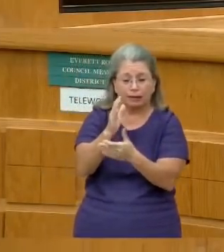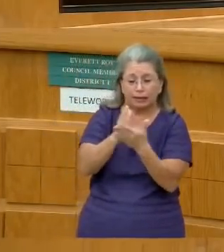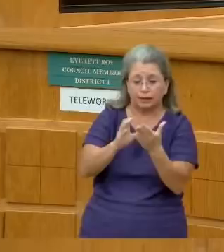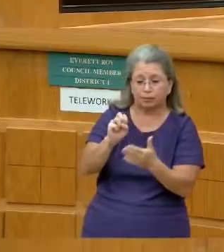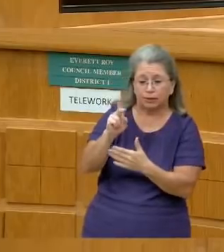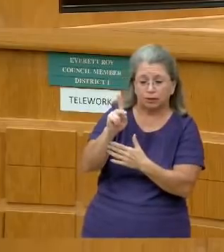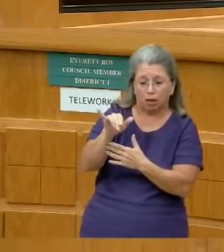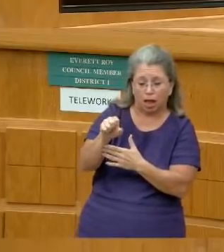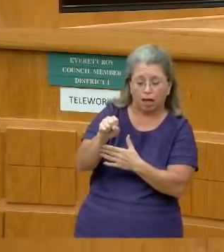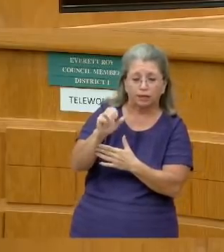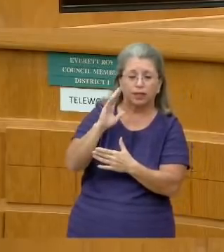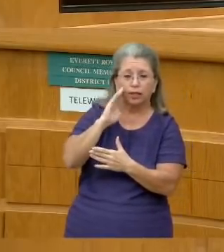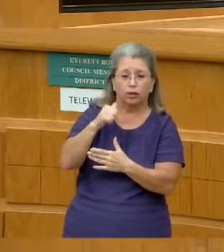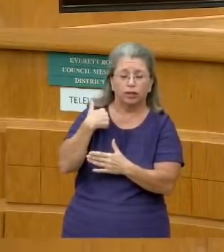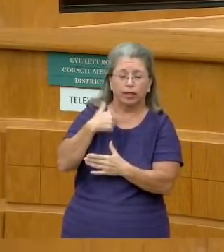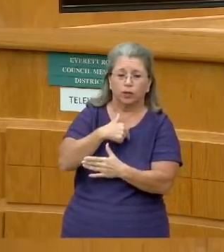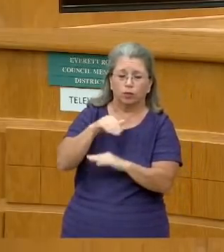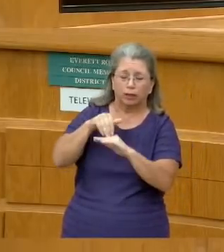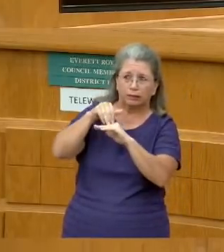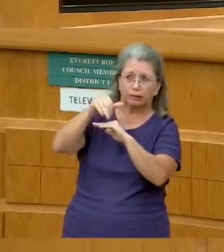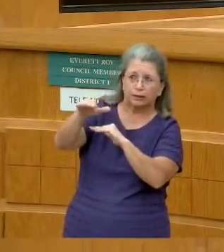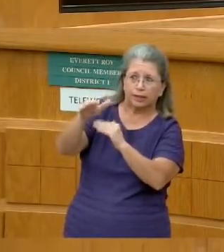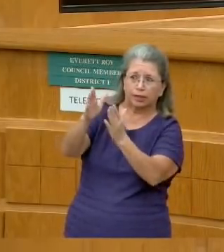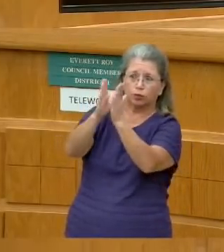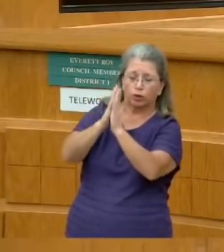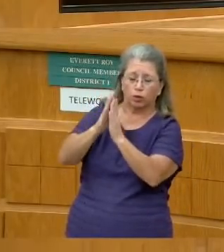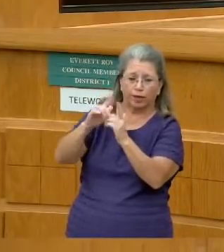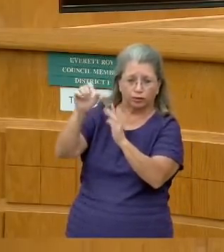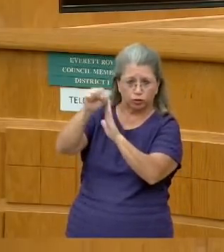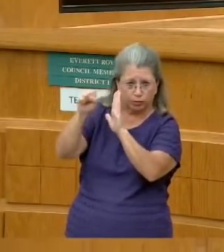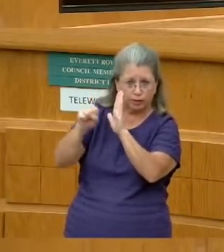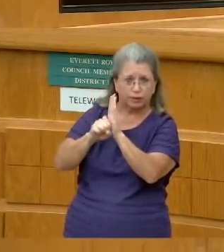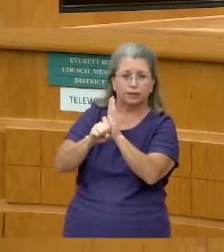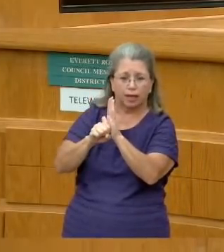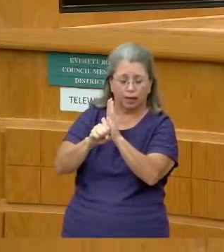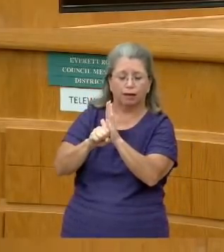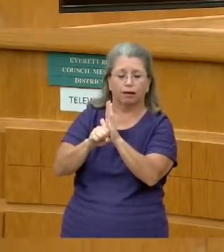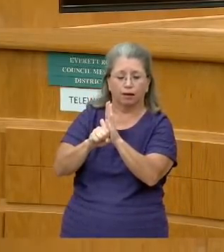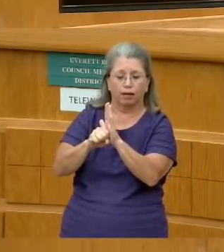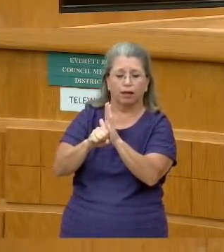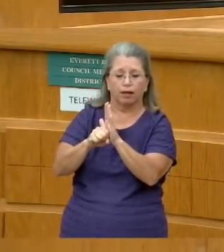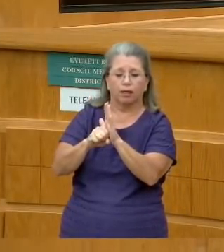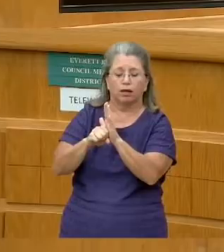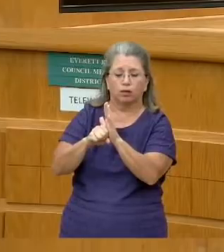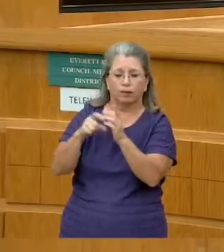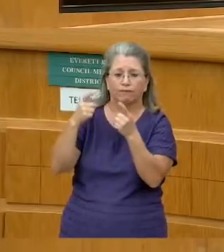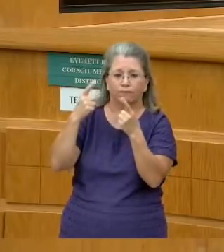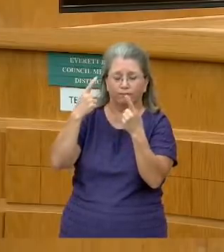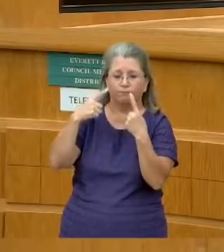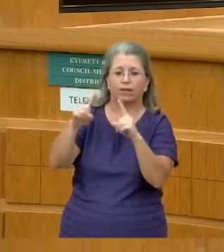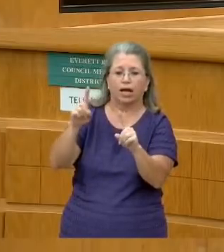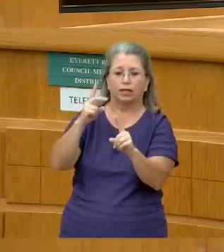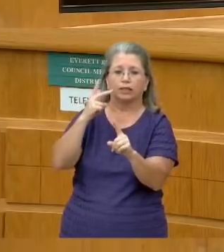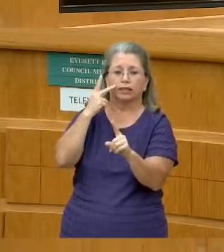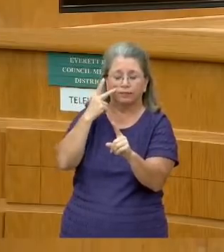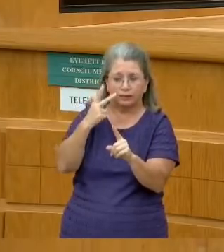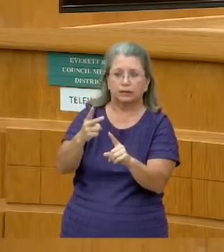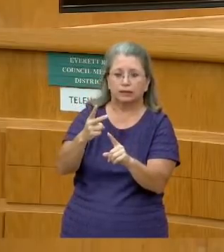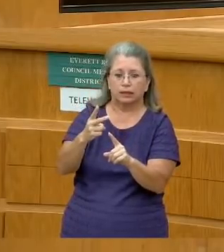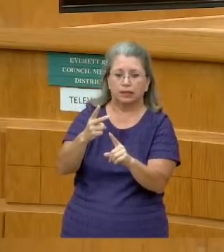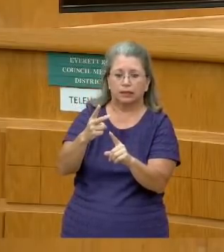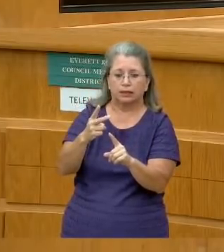STAR requests placed, and we are finally seeing confirmation in vivo, meaning in real